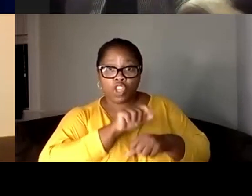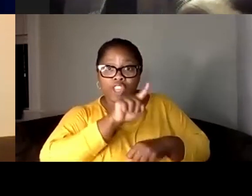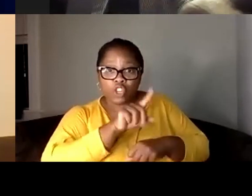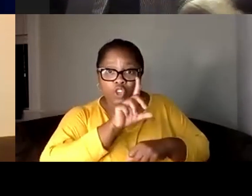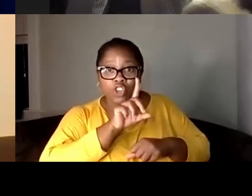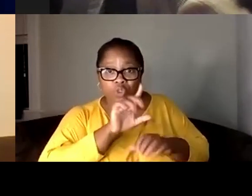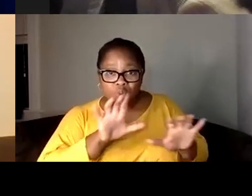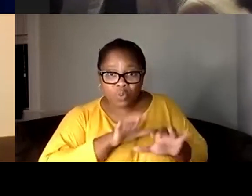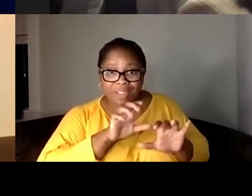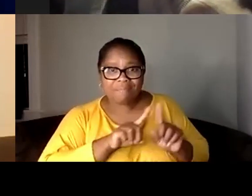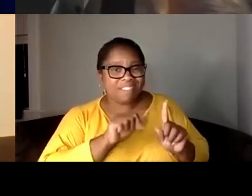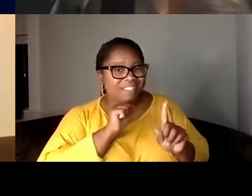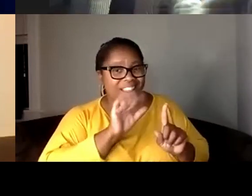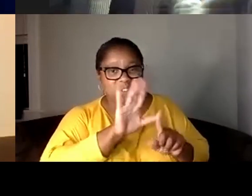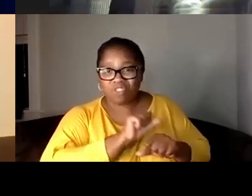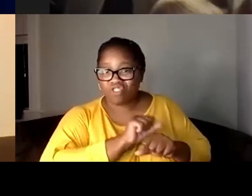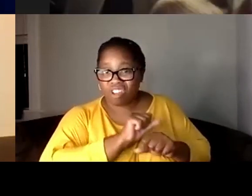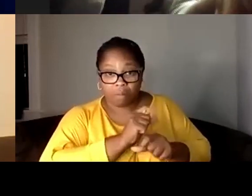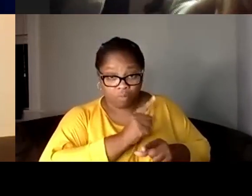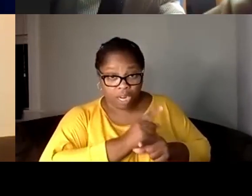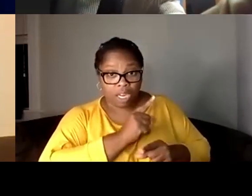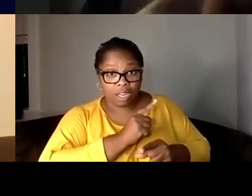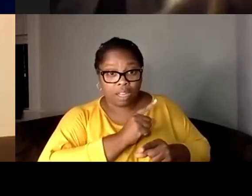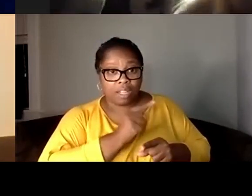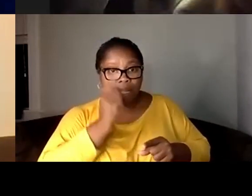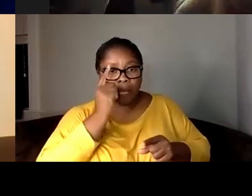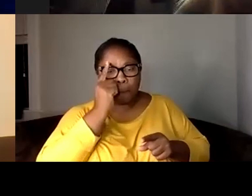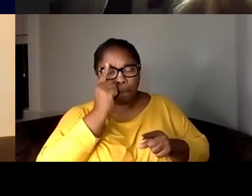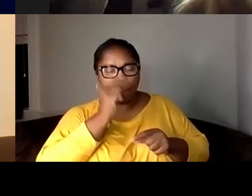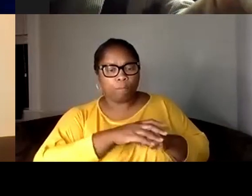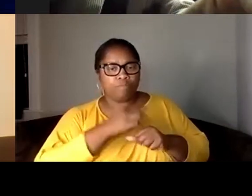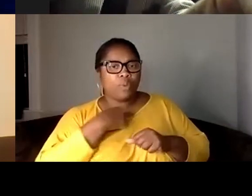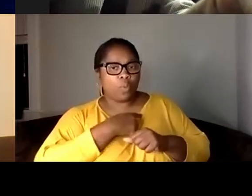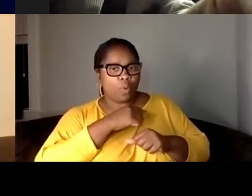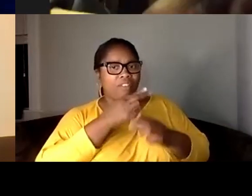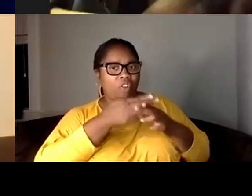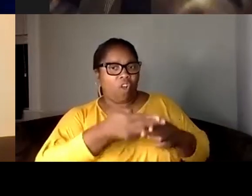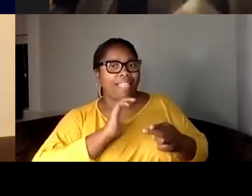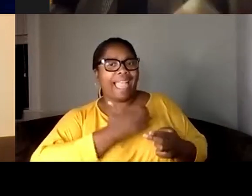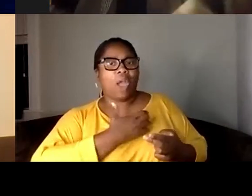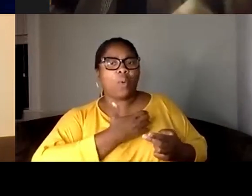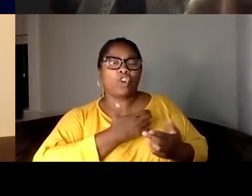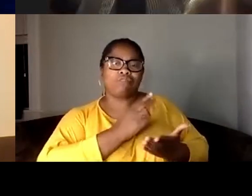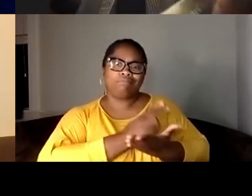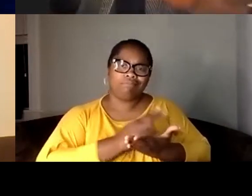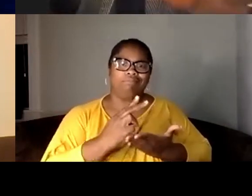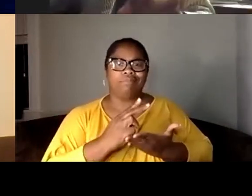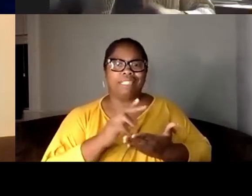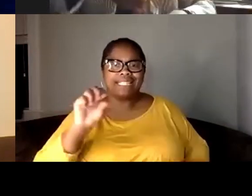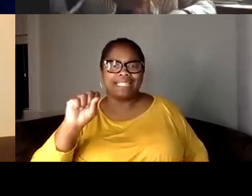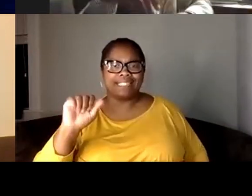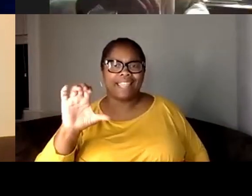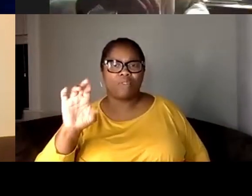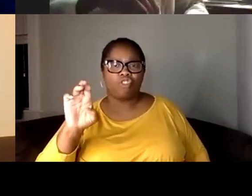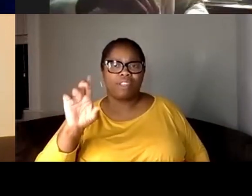is actually not your job, right? So this is what we call our sacred duty. This is the work that we put in